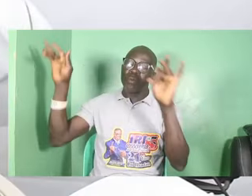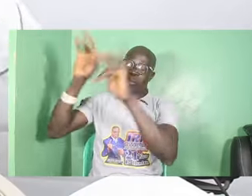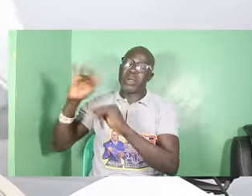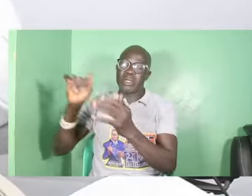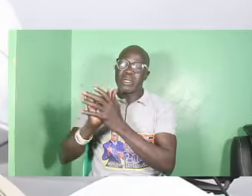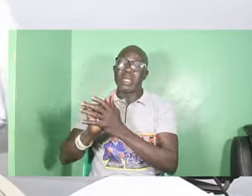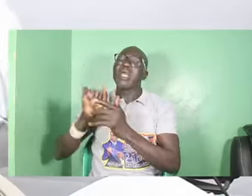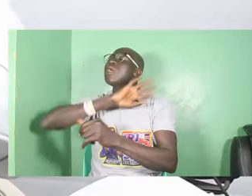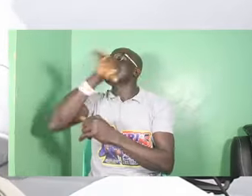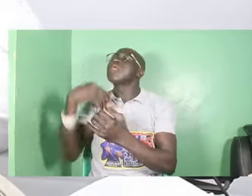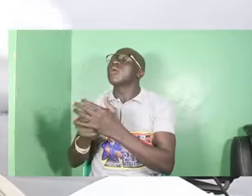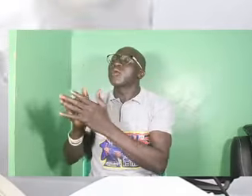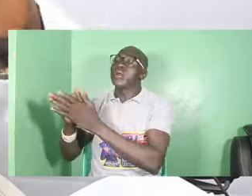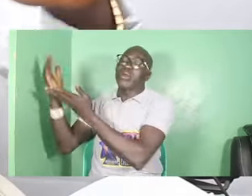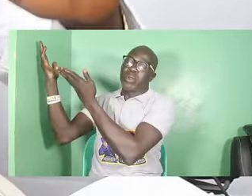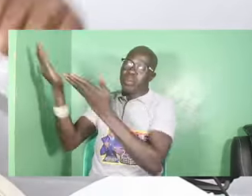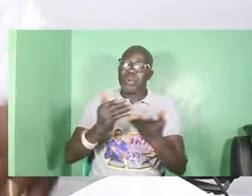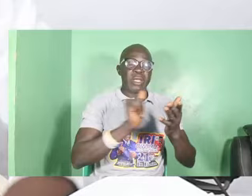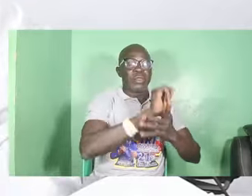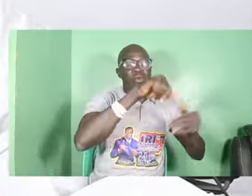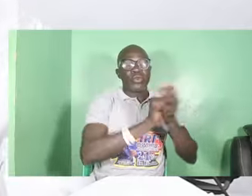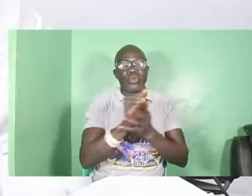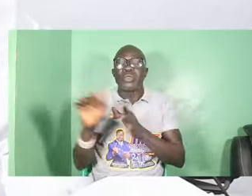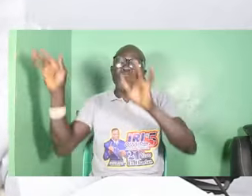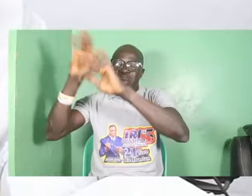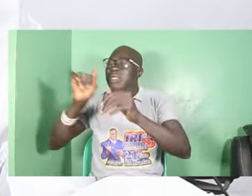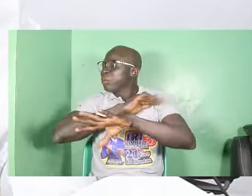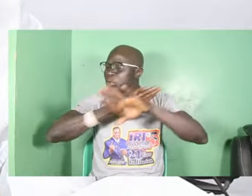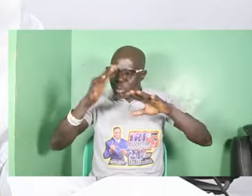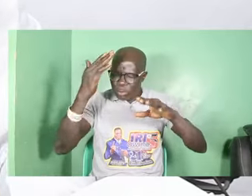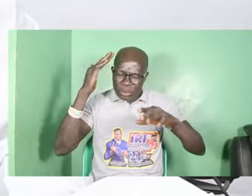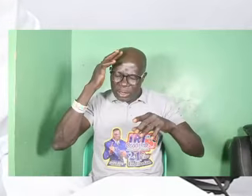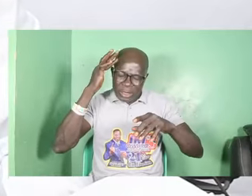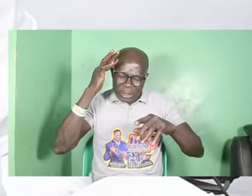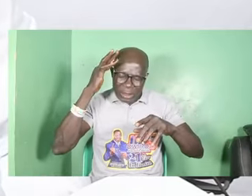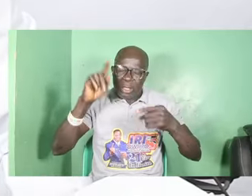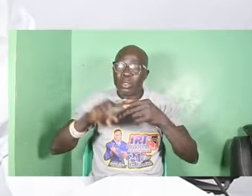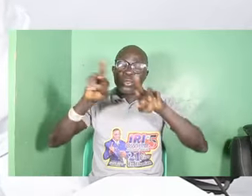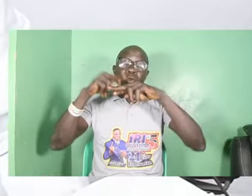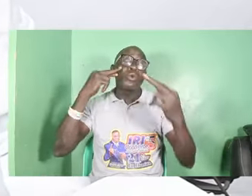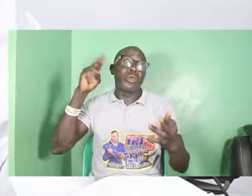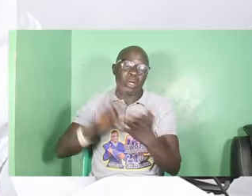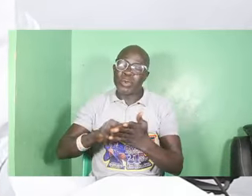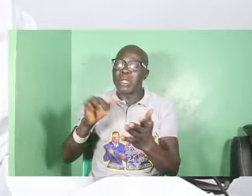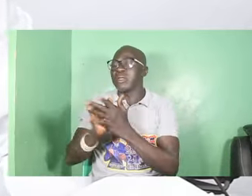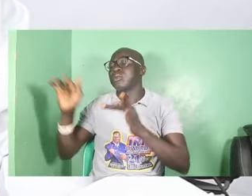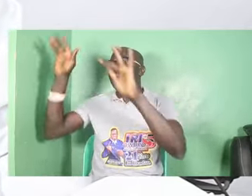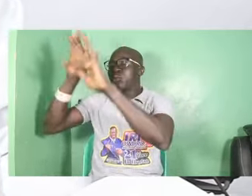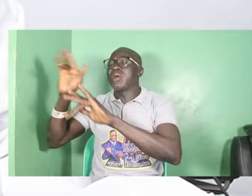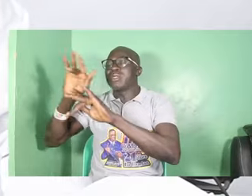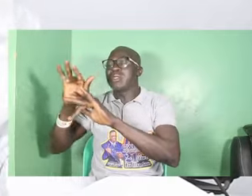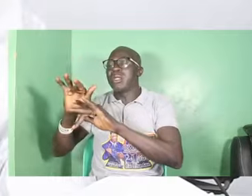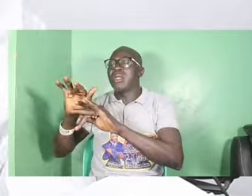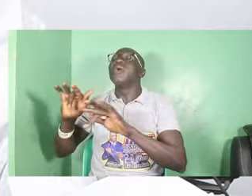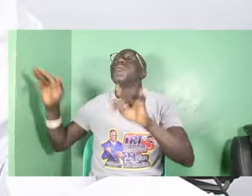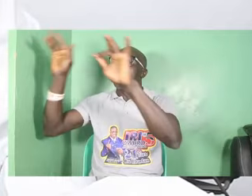You are talking about mercy. You will take one to one position that is you are not ready for. That's mercy. I